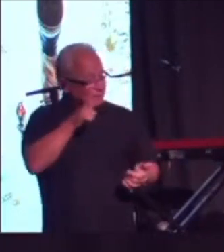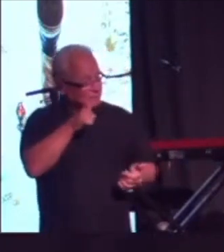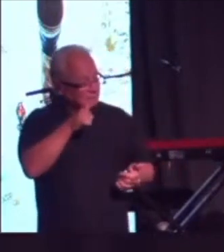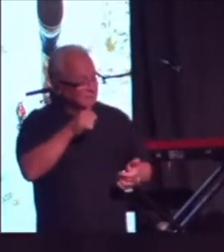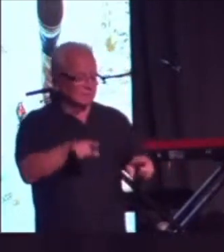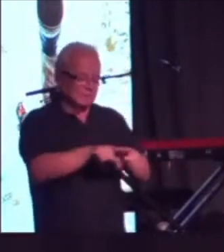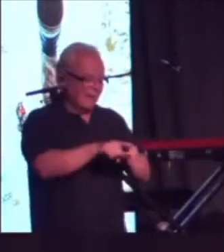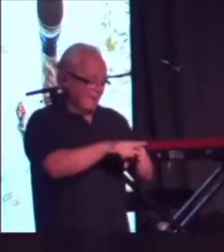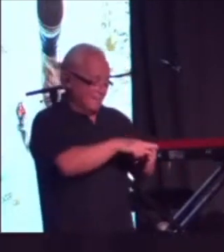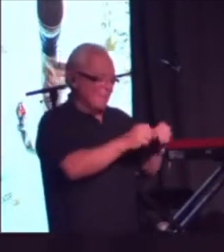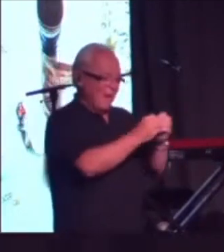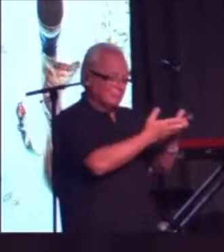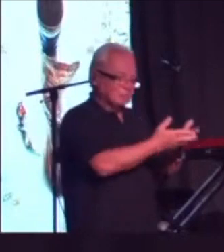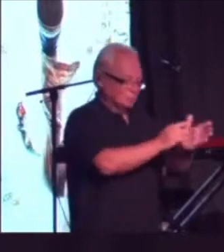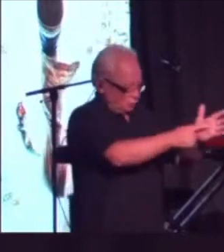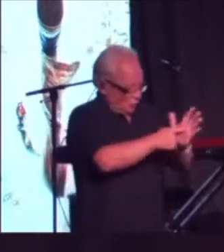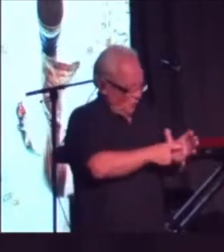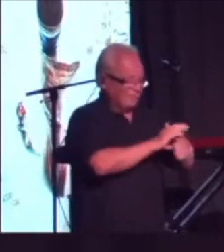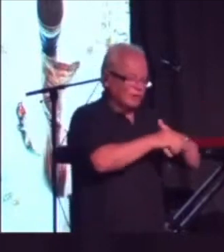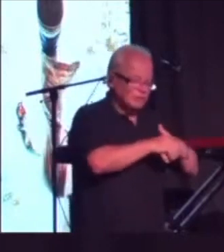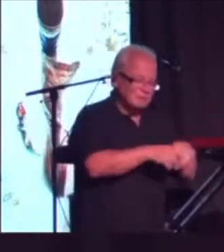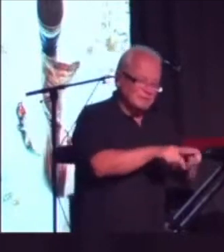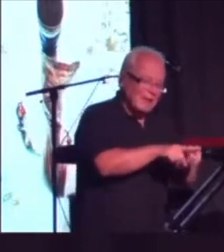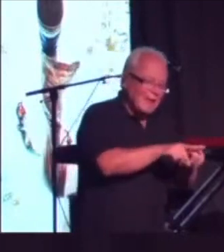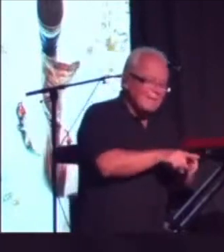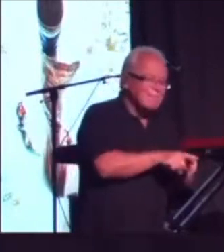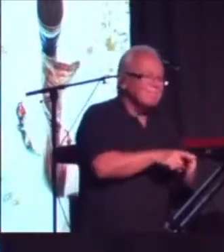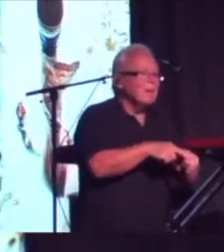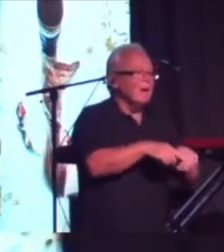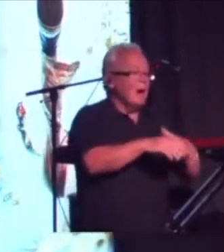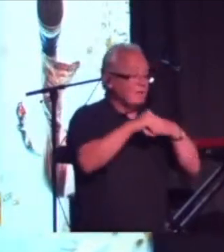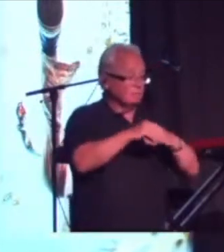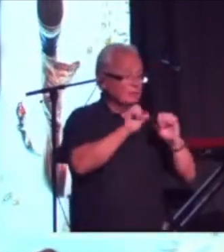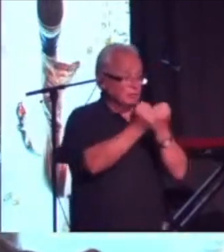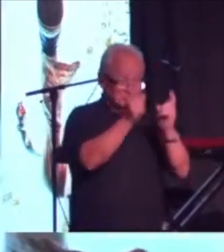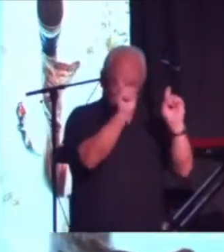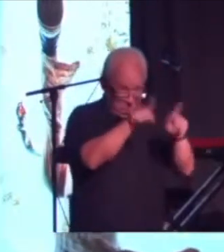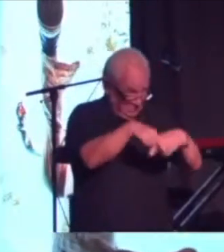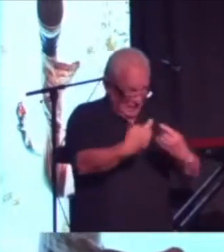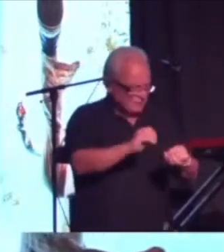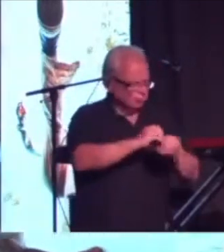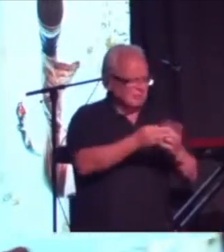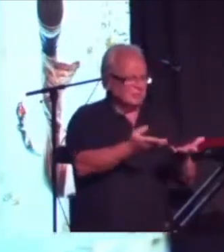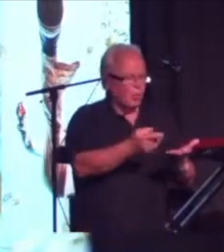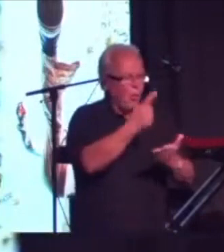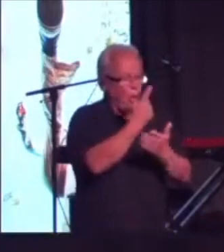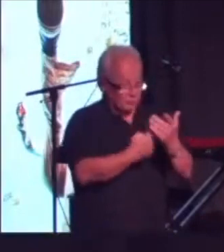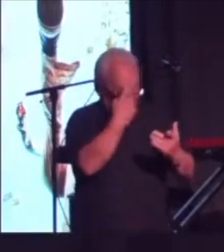Tim Keller makes this point around how friendships happen. He says, friendship cannot be created. It can only be